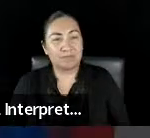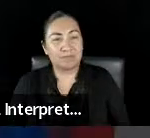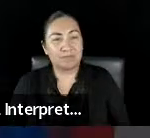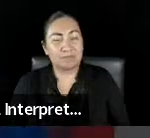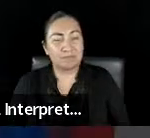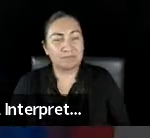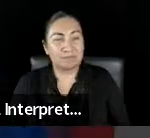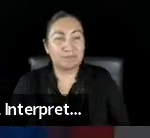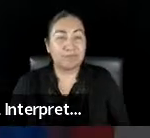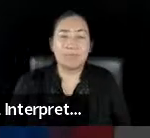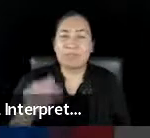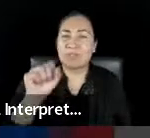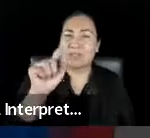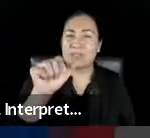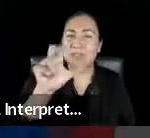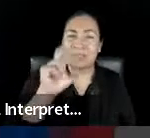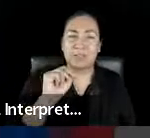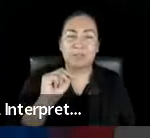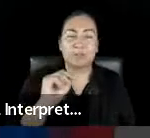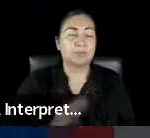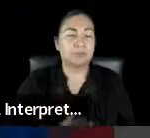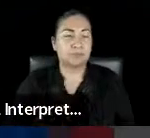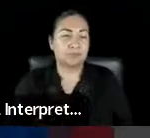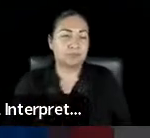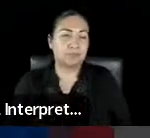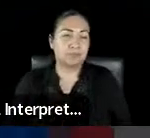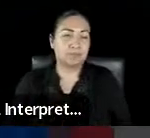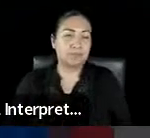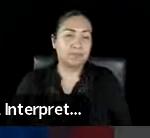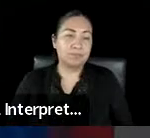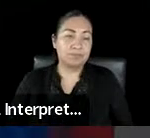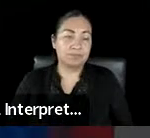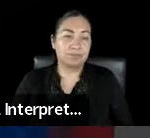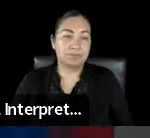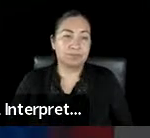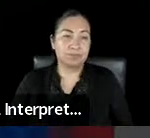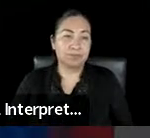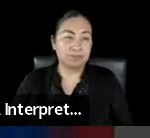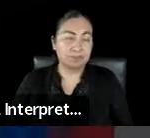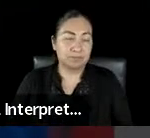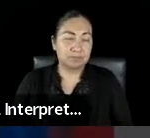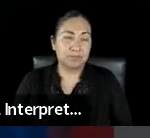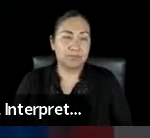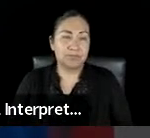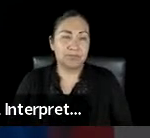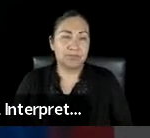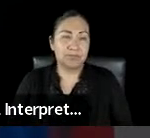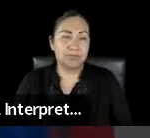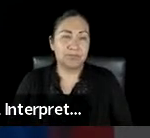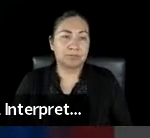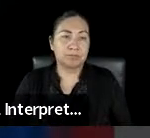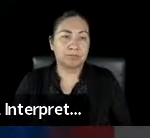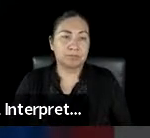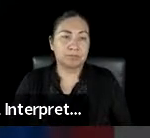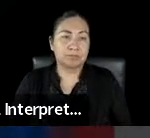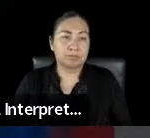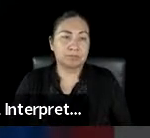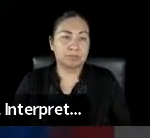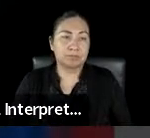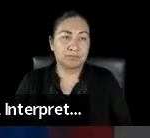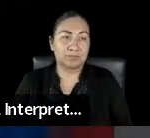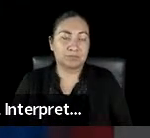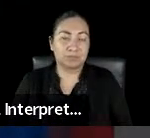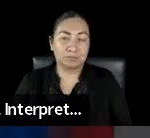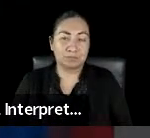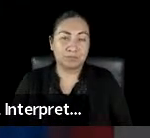Shay, Danik, you both are just so amazing, and your message absolutely comes through in the film. I maybe mentioned it